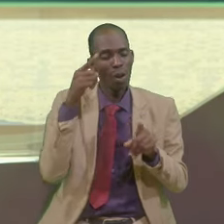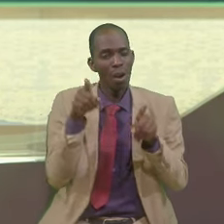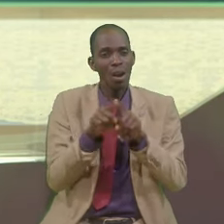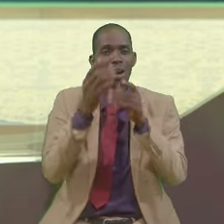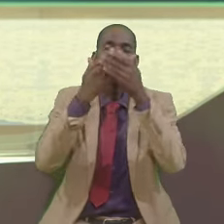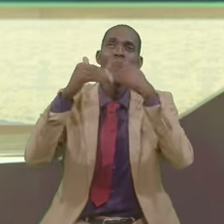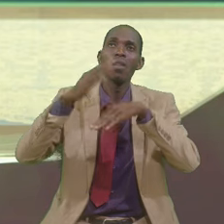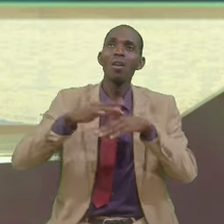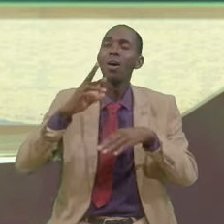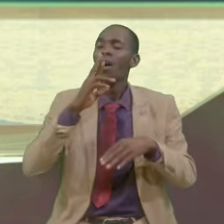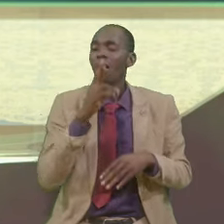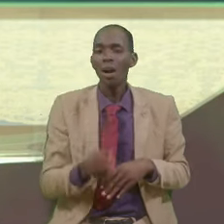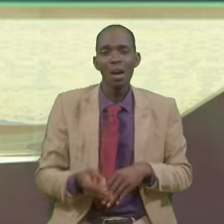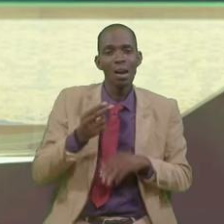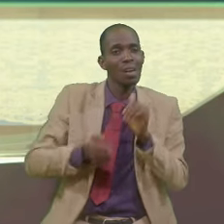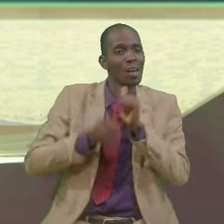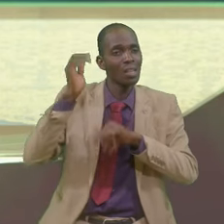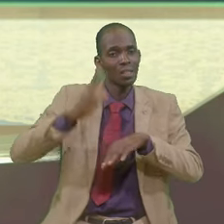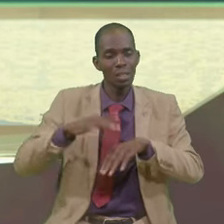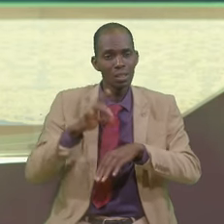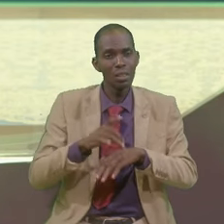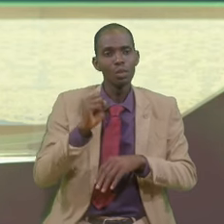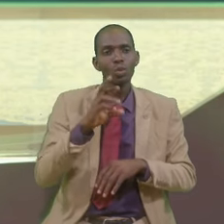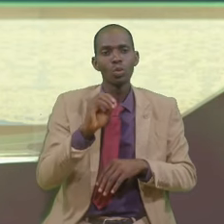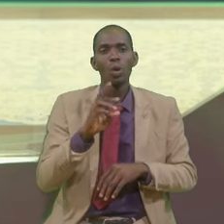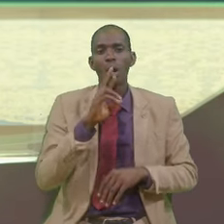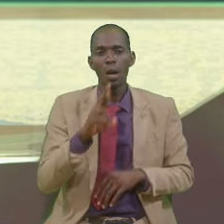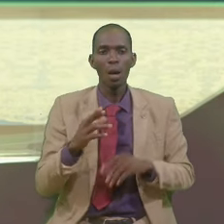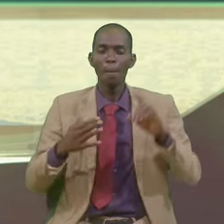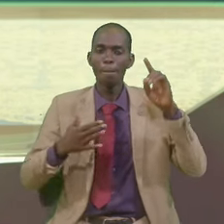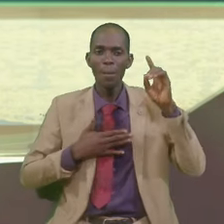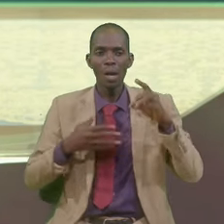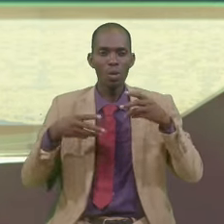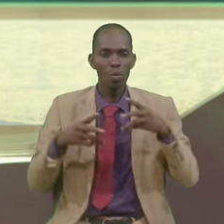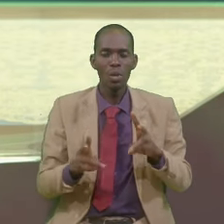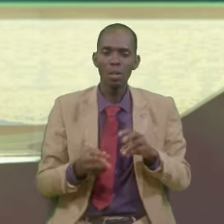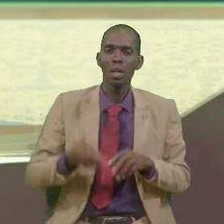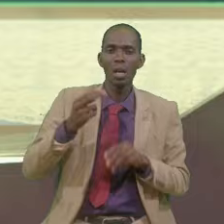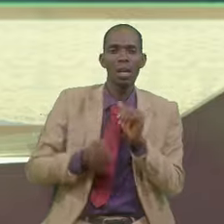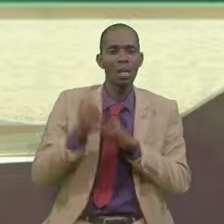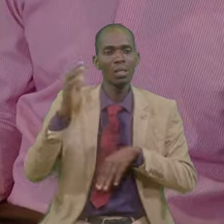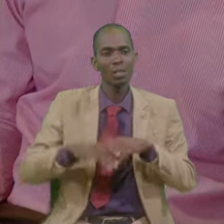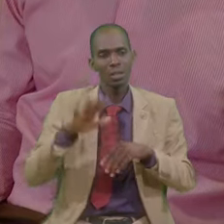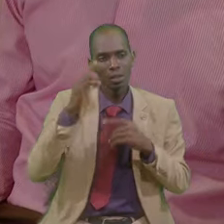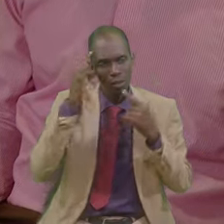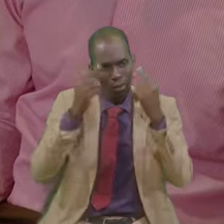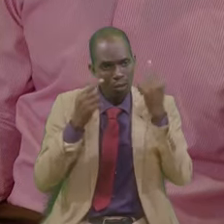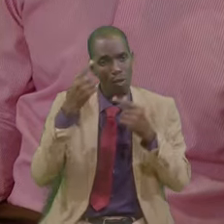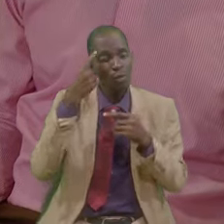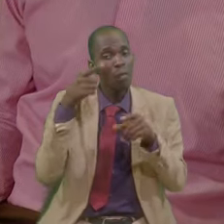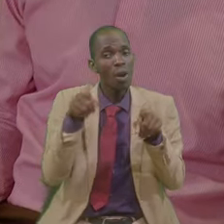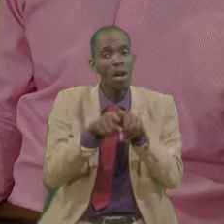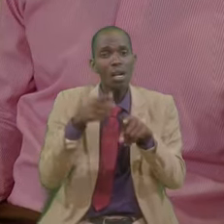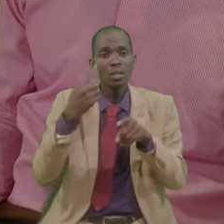earth, so are my ways higher than your ways, and my thoughts higher than your thoughts. For as the